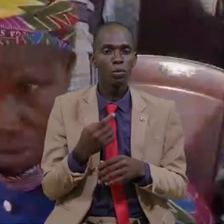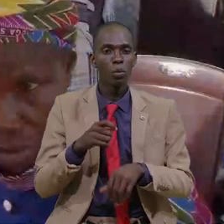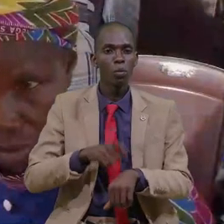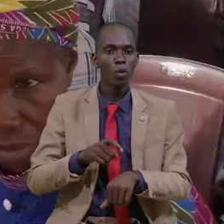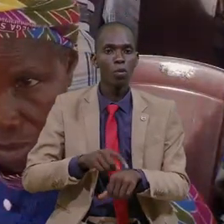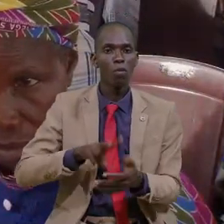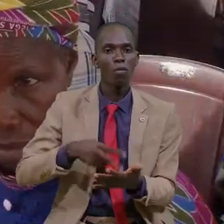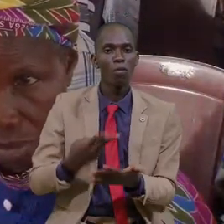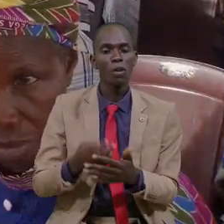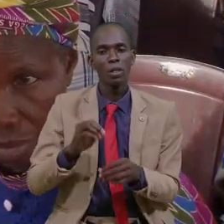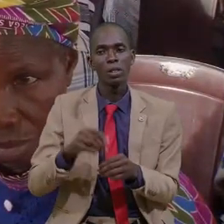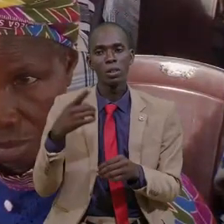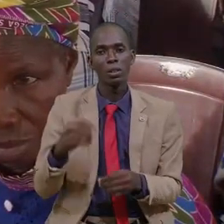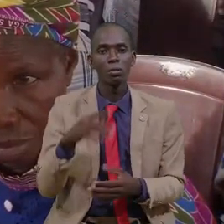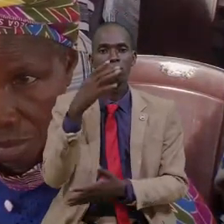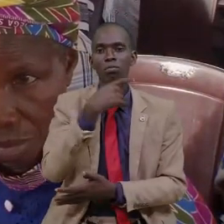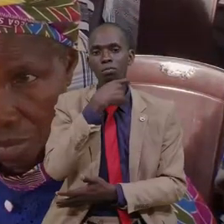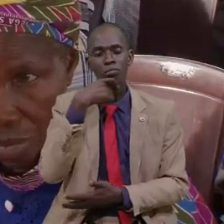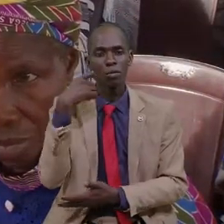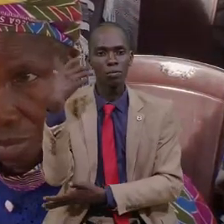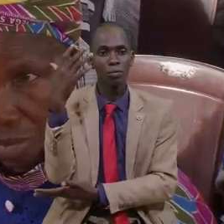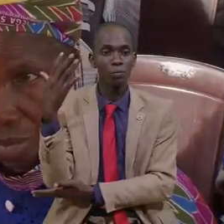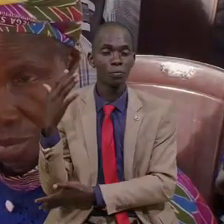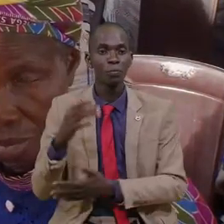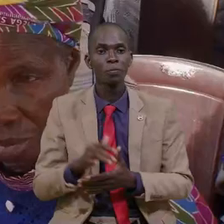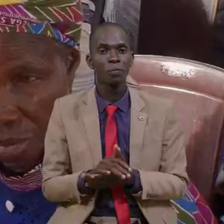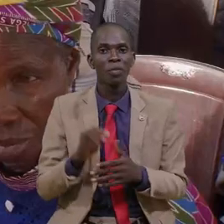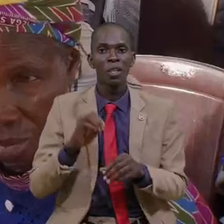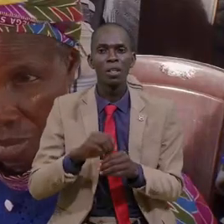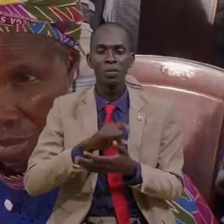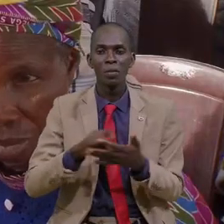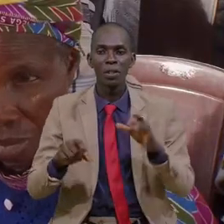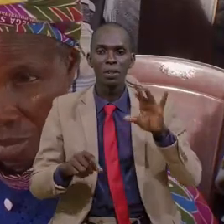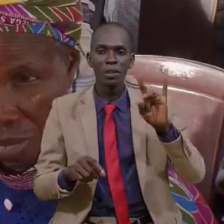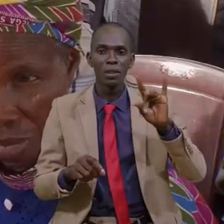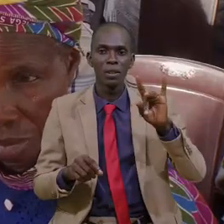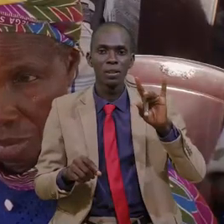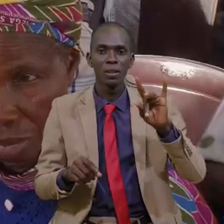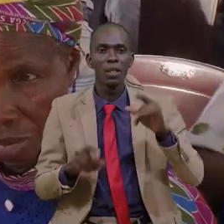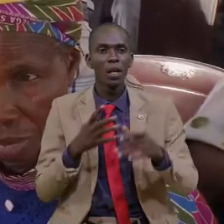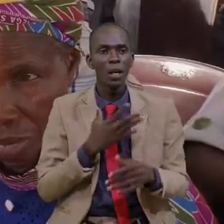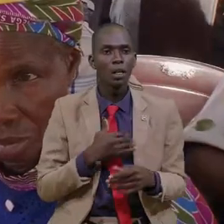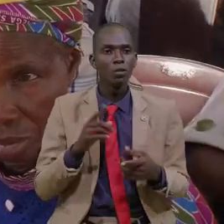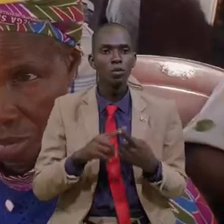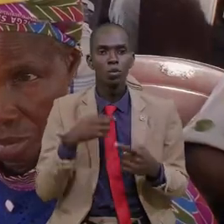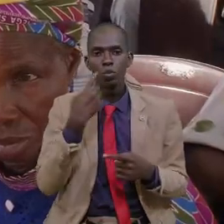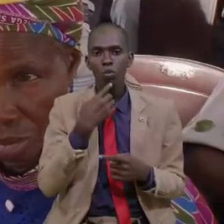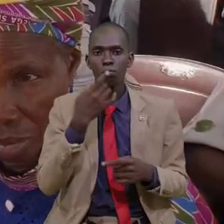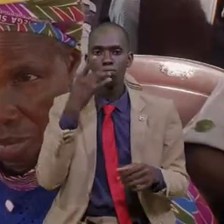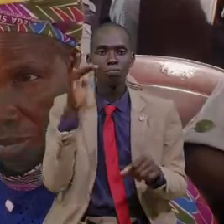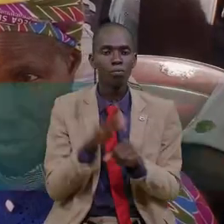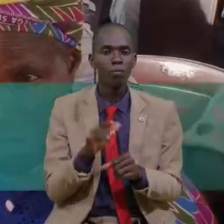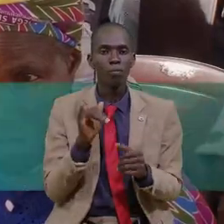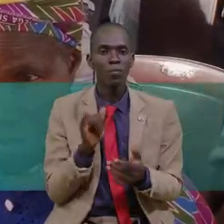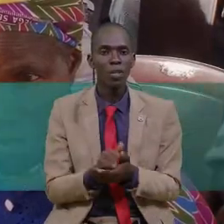the wilderness. Look at verse 18. In verse 18, and to whom swear he that they should